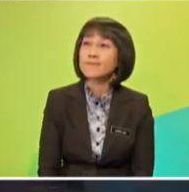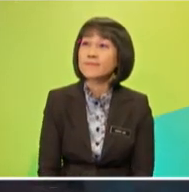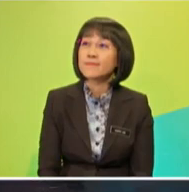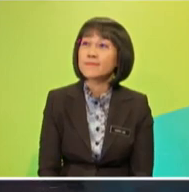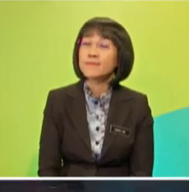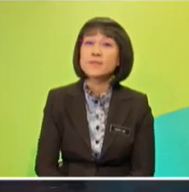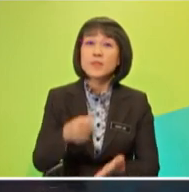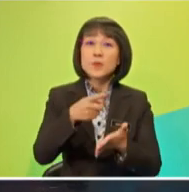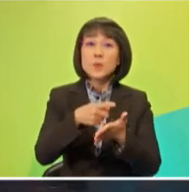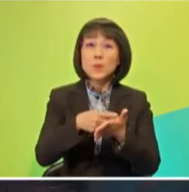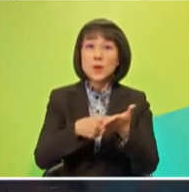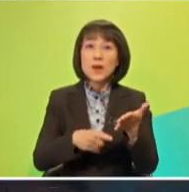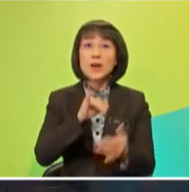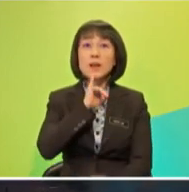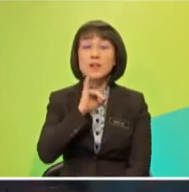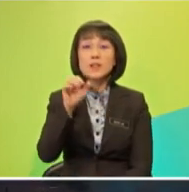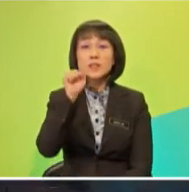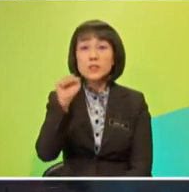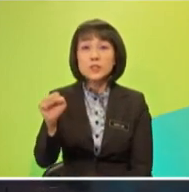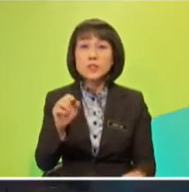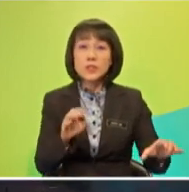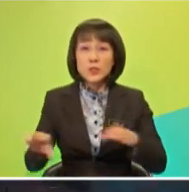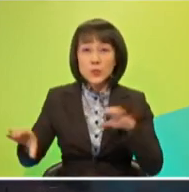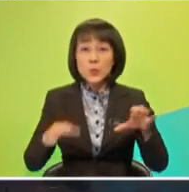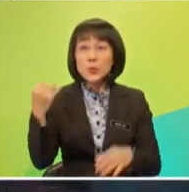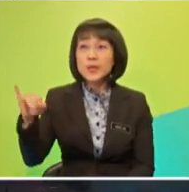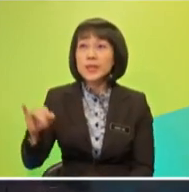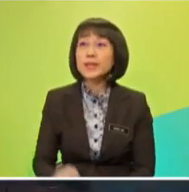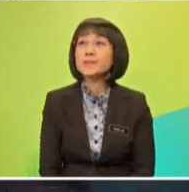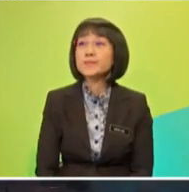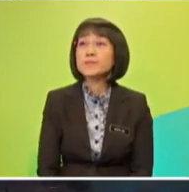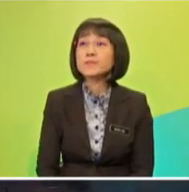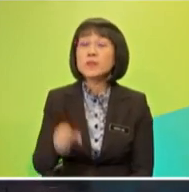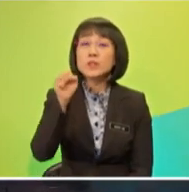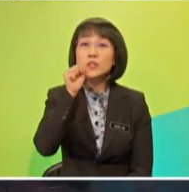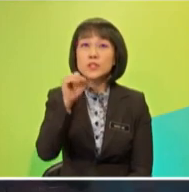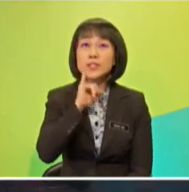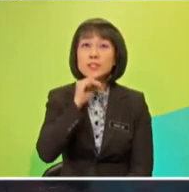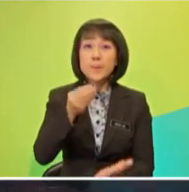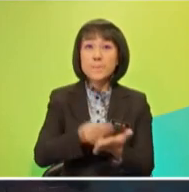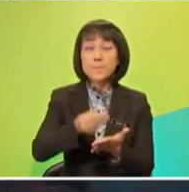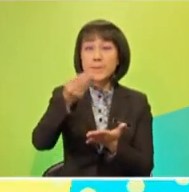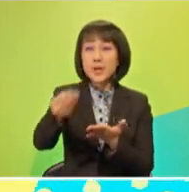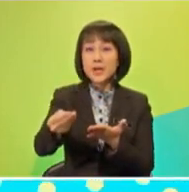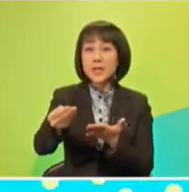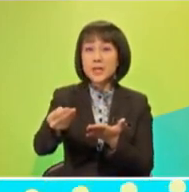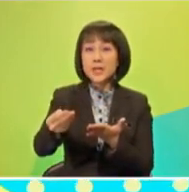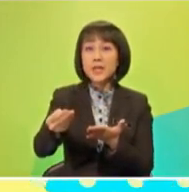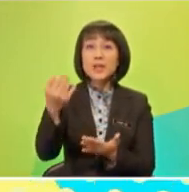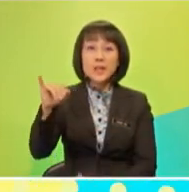she's doing? Okay, she's buying vegetables. Is that